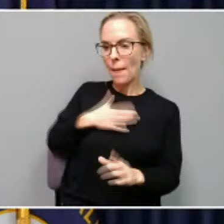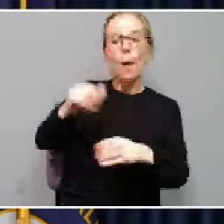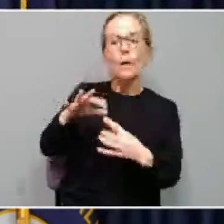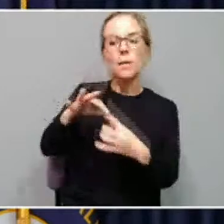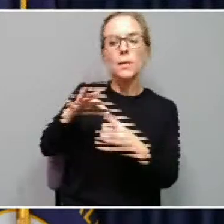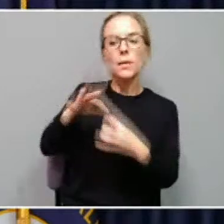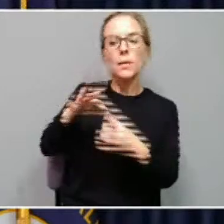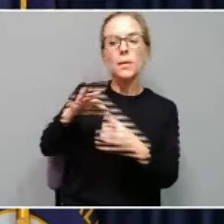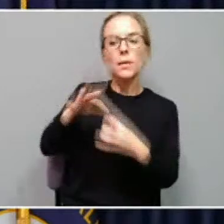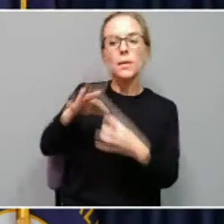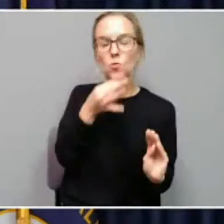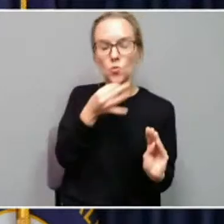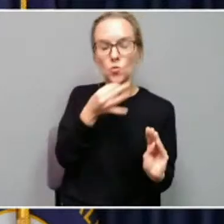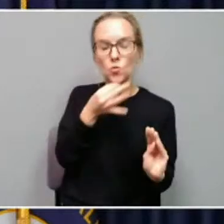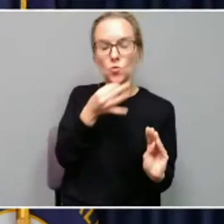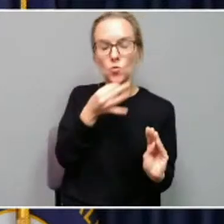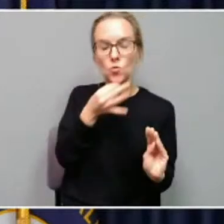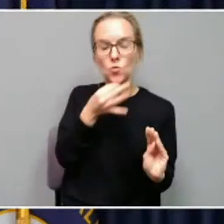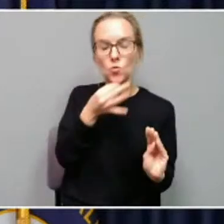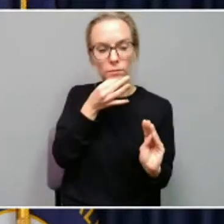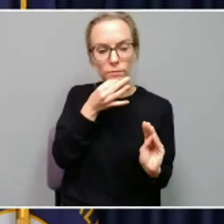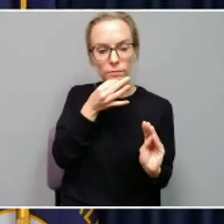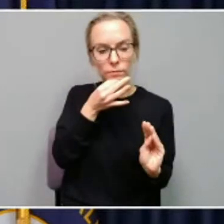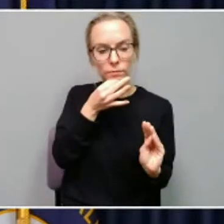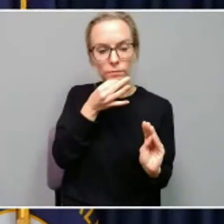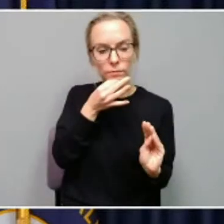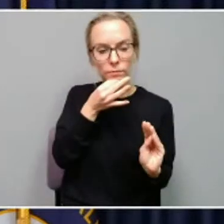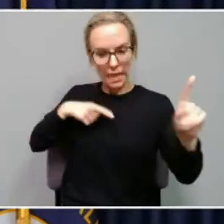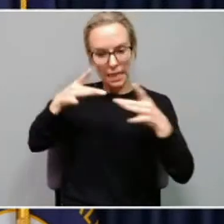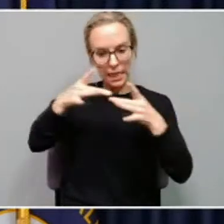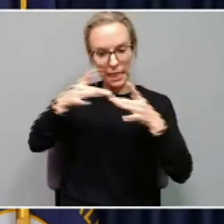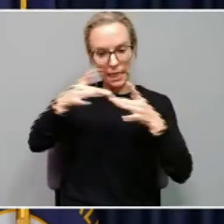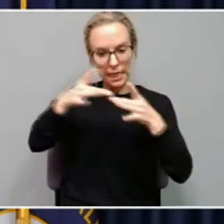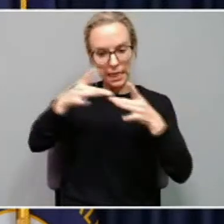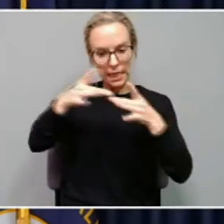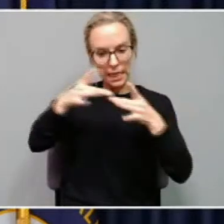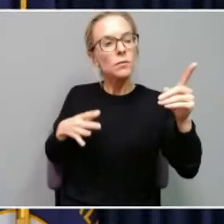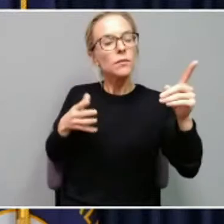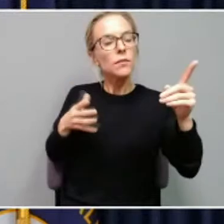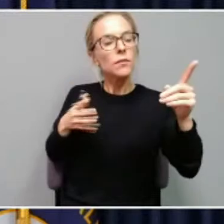soon as legislative leaders have reached a